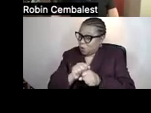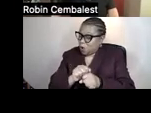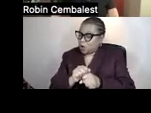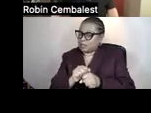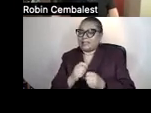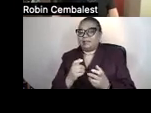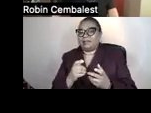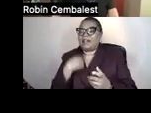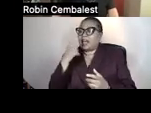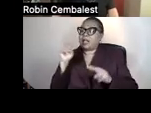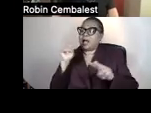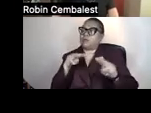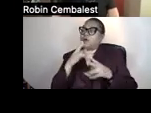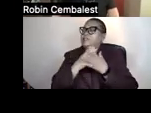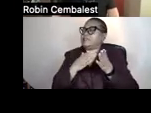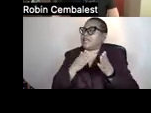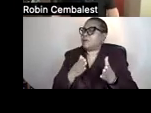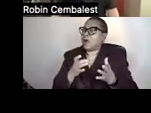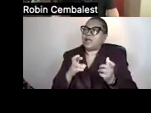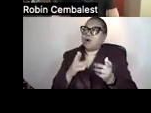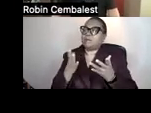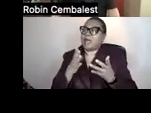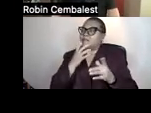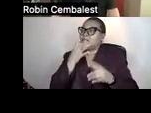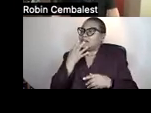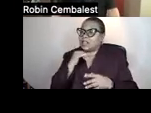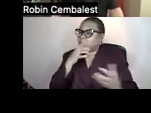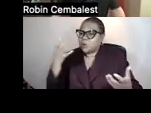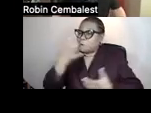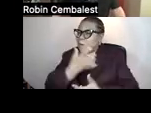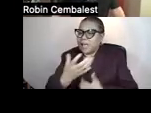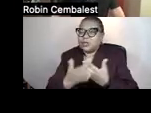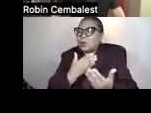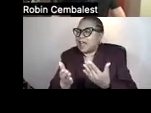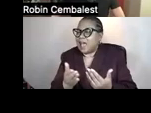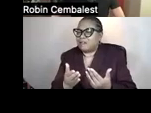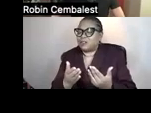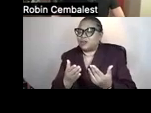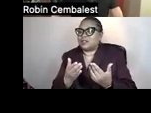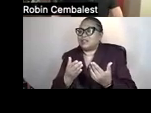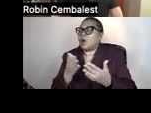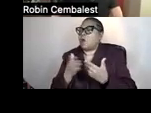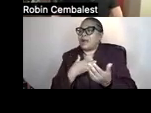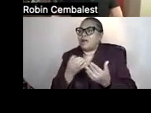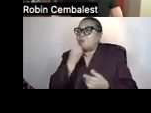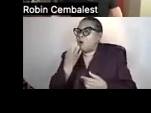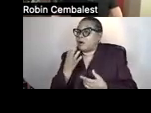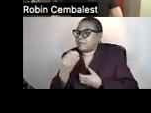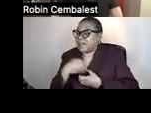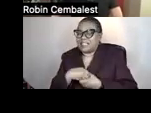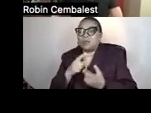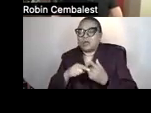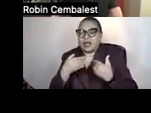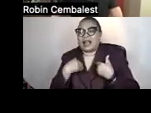looks absurd in some way, or maybe the colors don't match, whatever it is, form, content, whatever, we want to